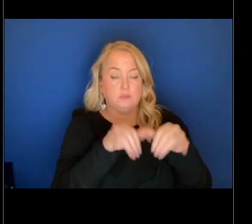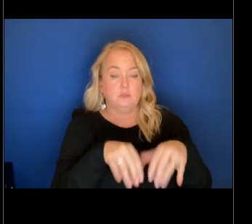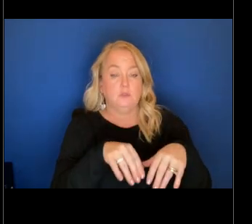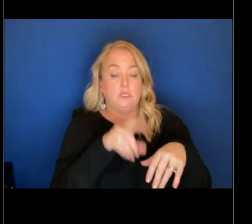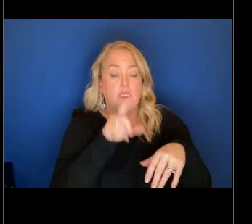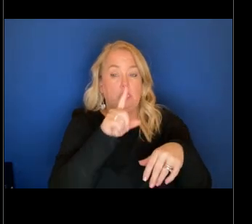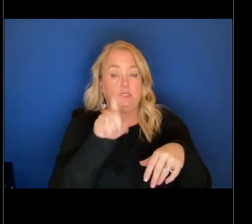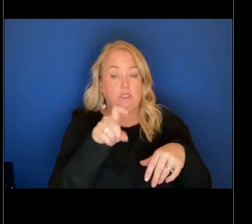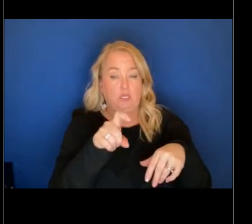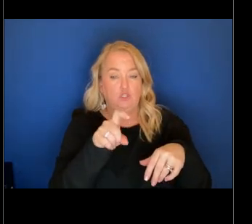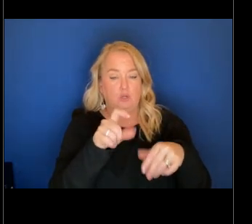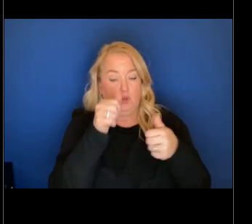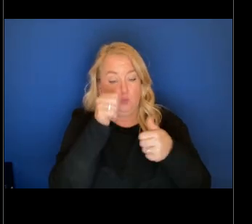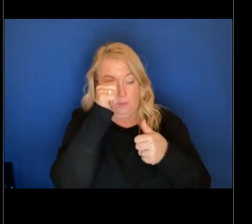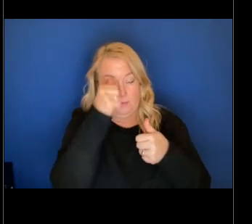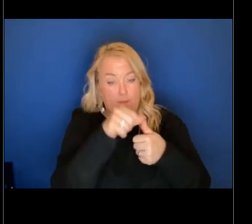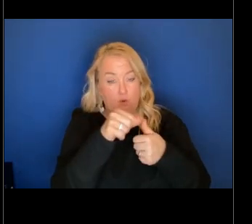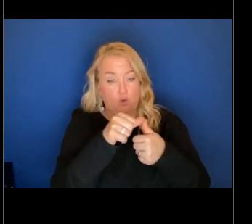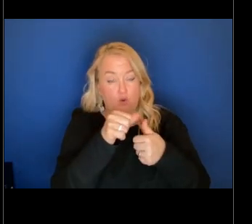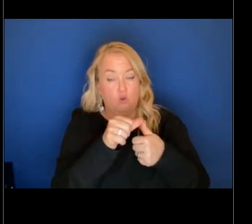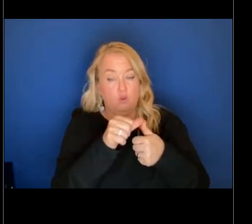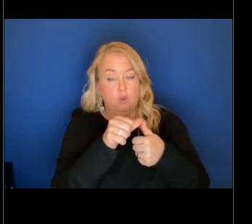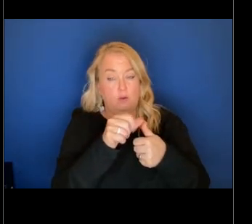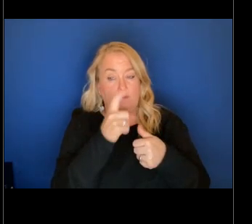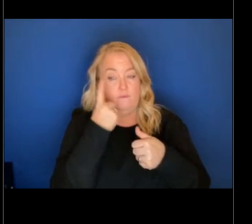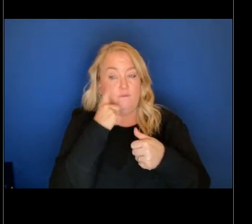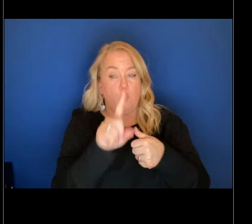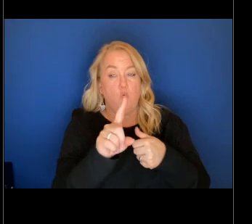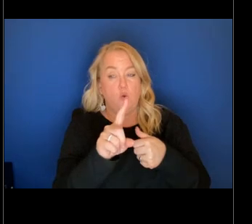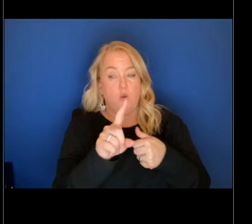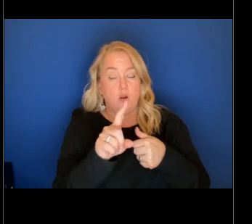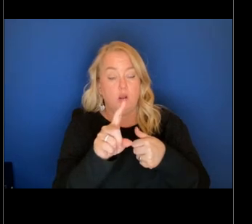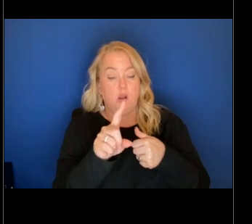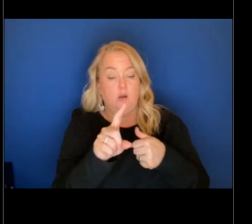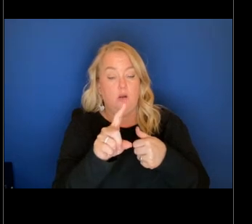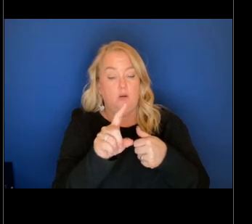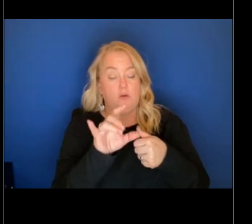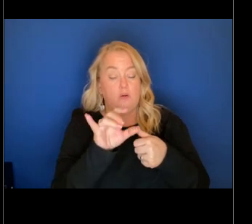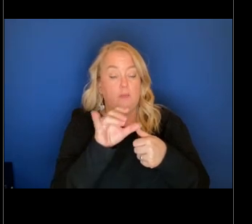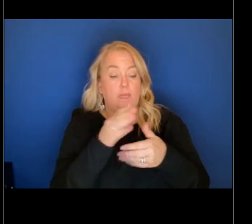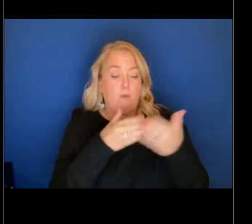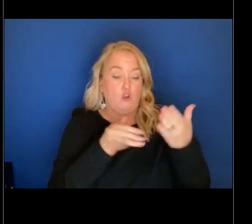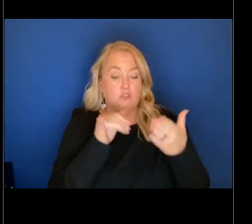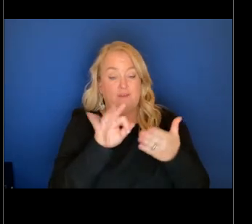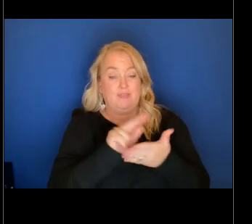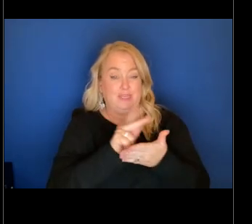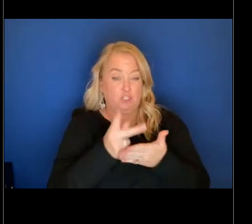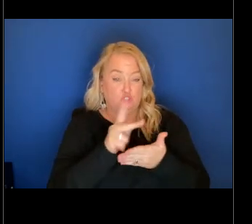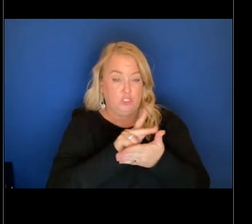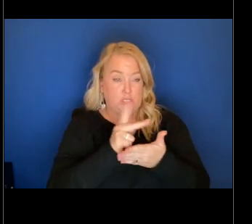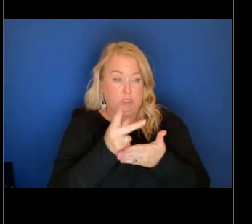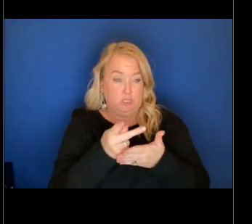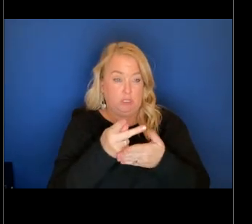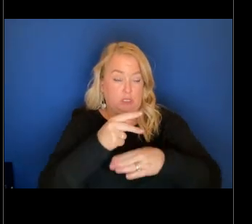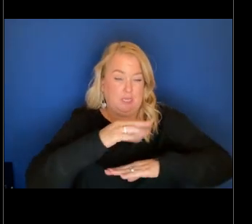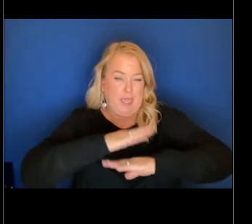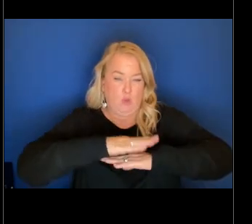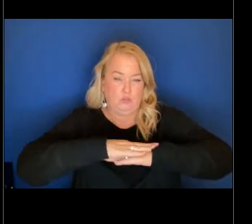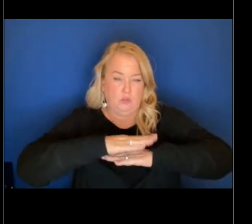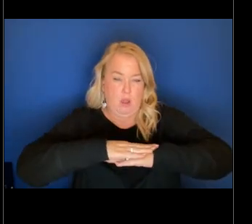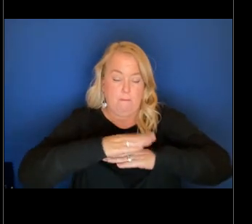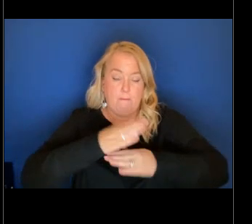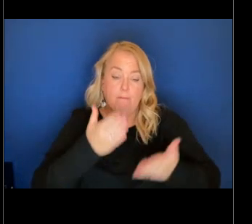keep in mind that at a certain section of a kitchen counter, there